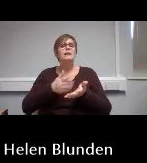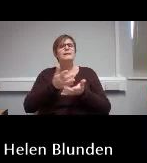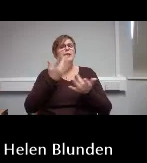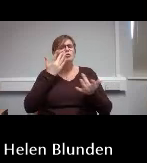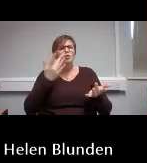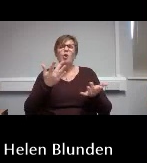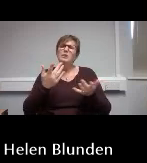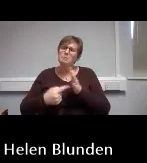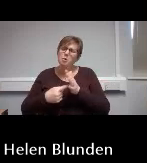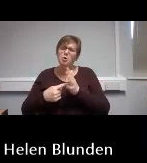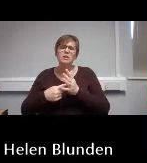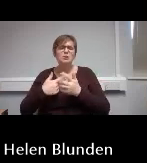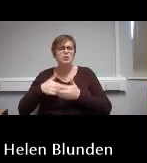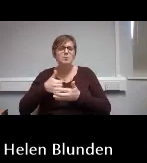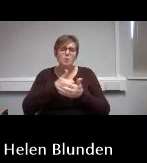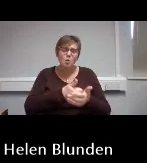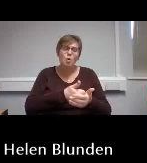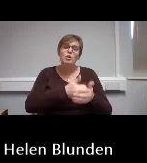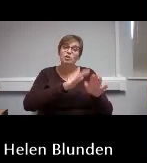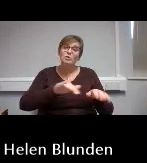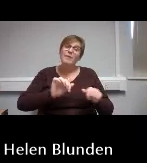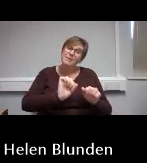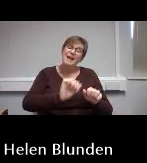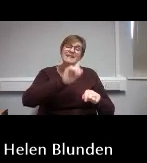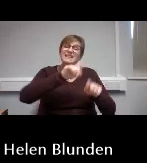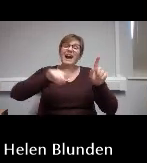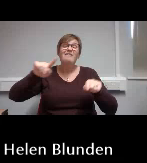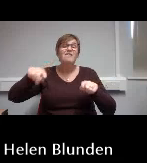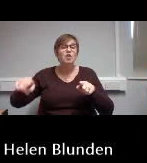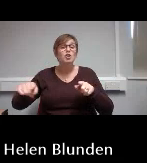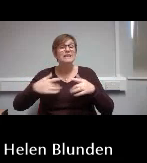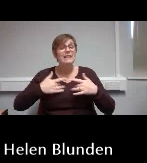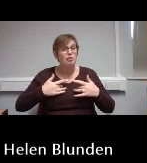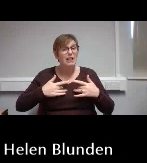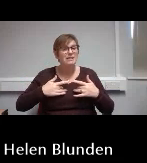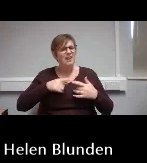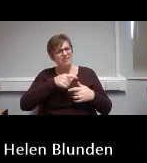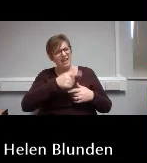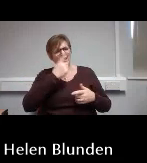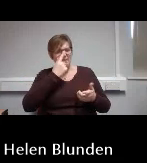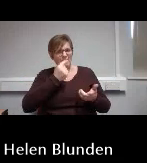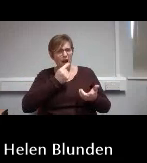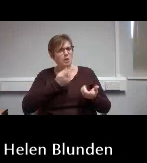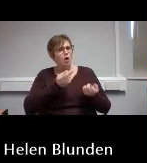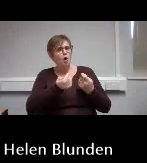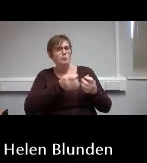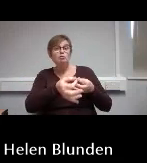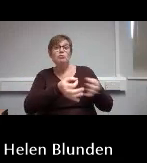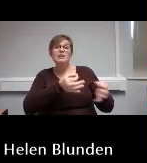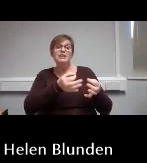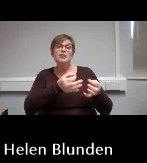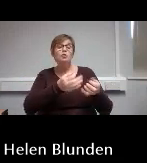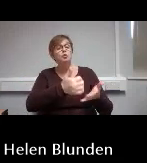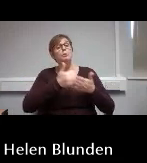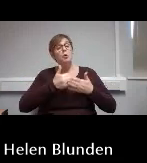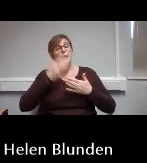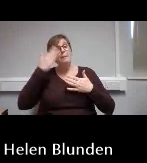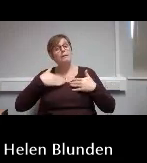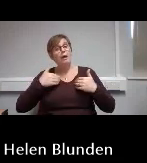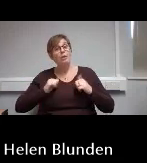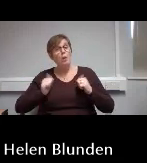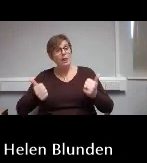of supporting young people's diverse interests as a coping mechanism to support their mental well-being. Exposure